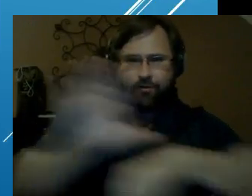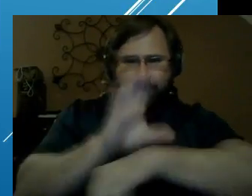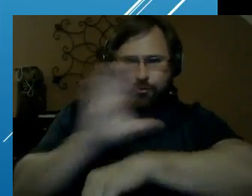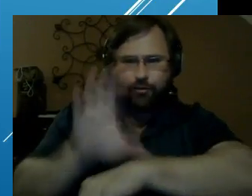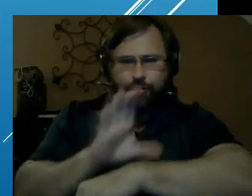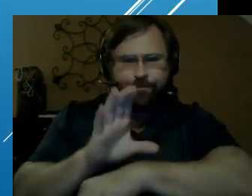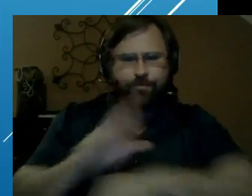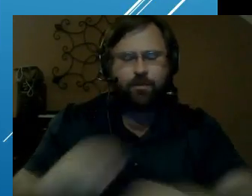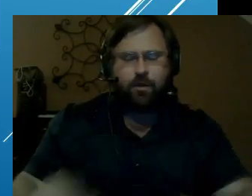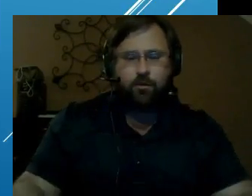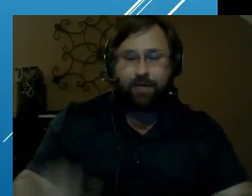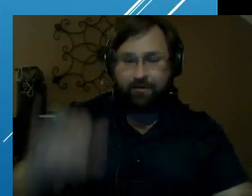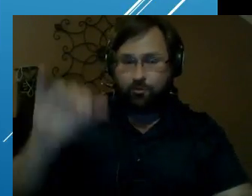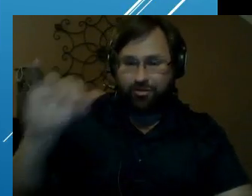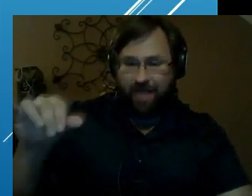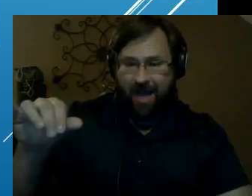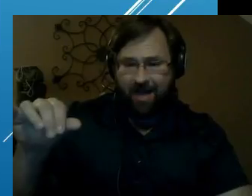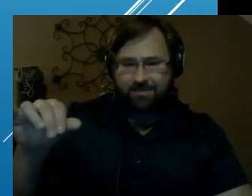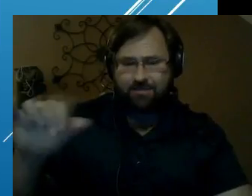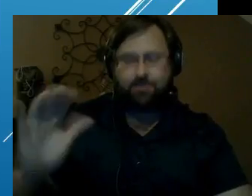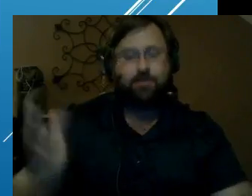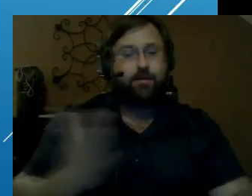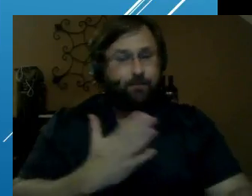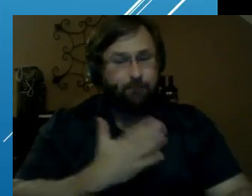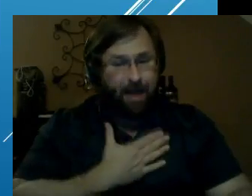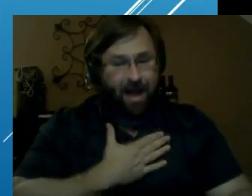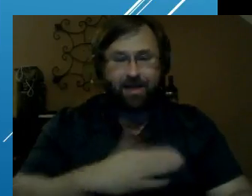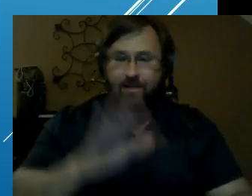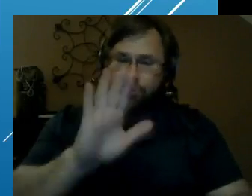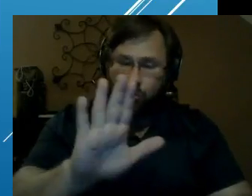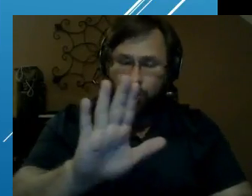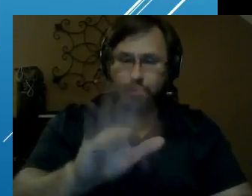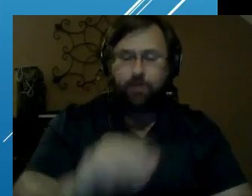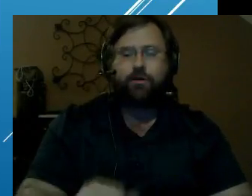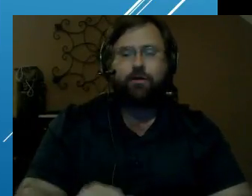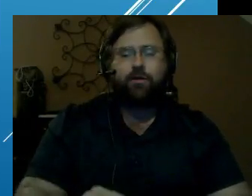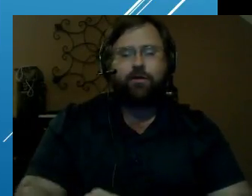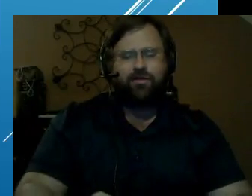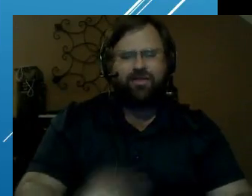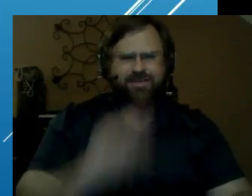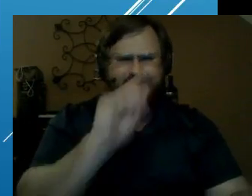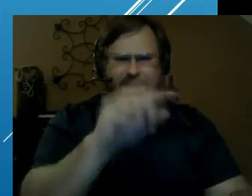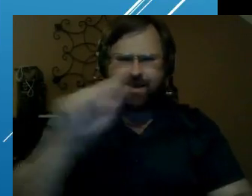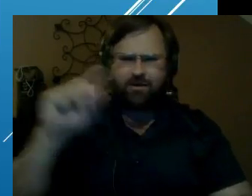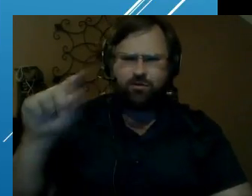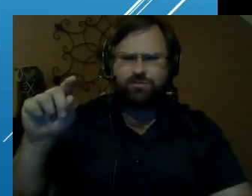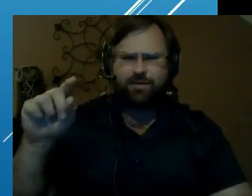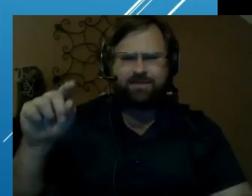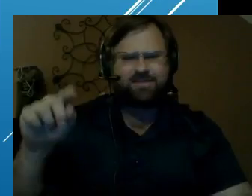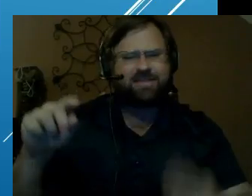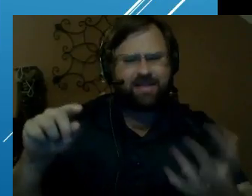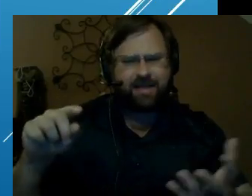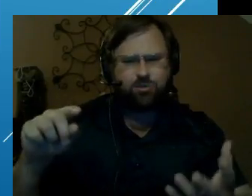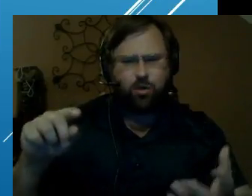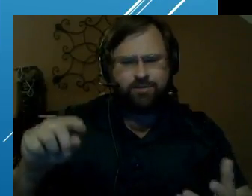the computer. We have the word that, my, your. This sign, which